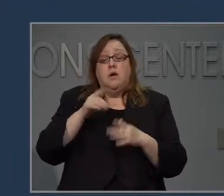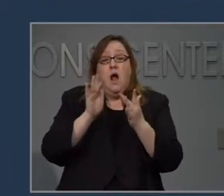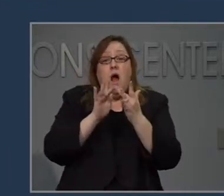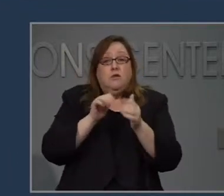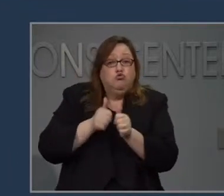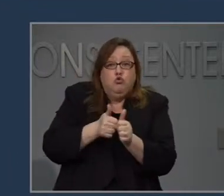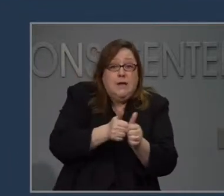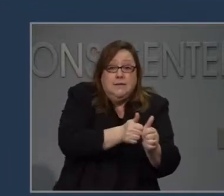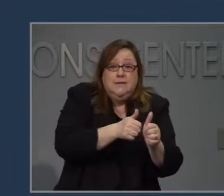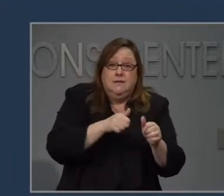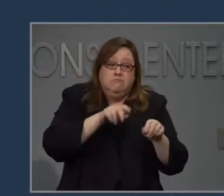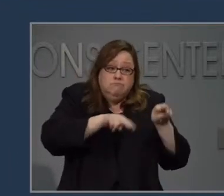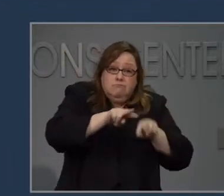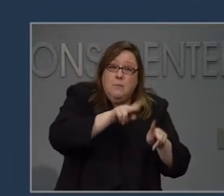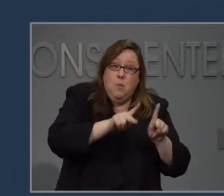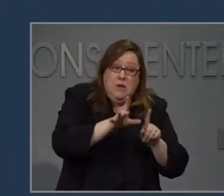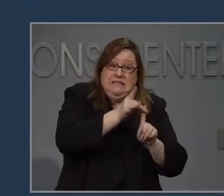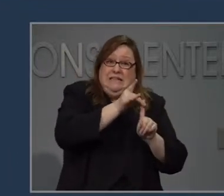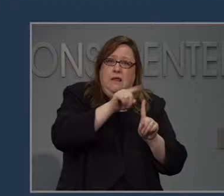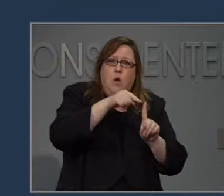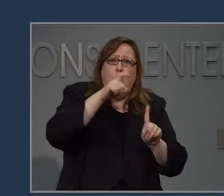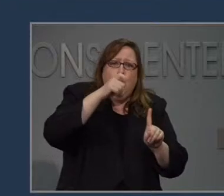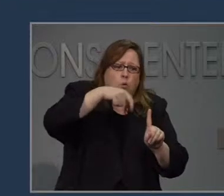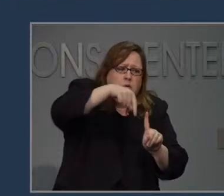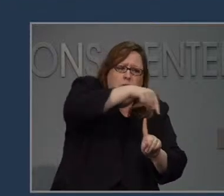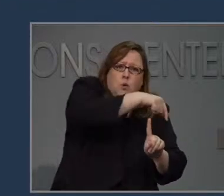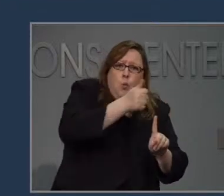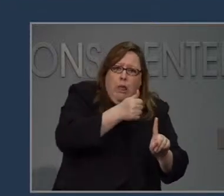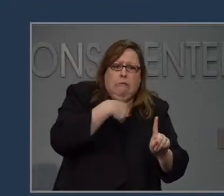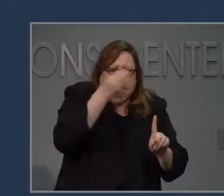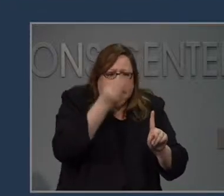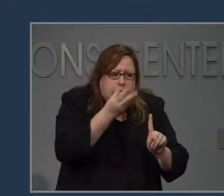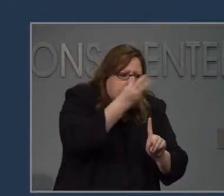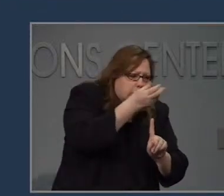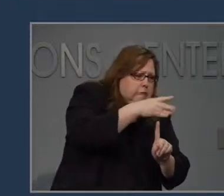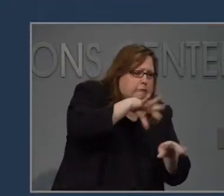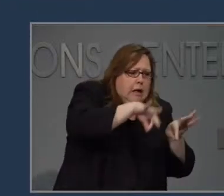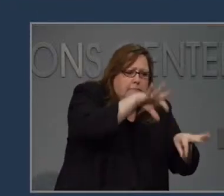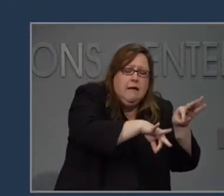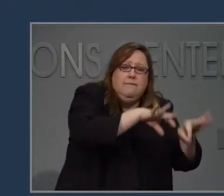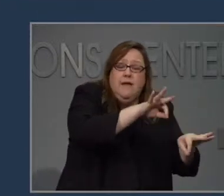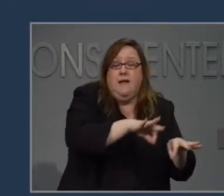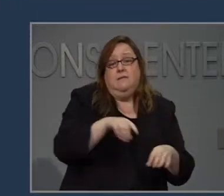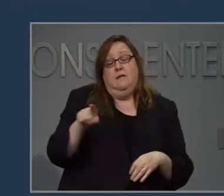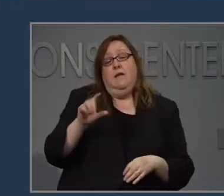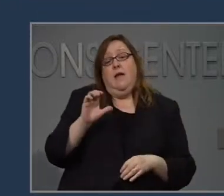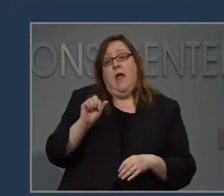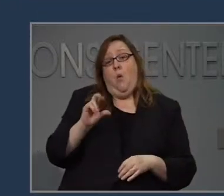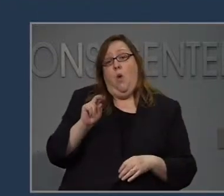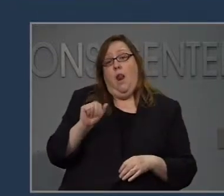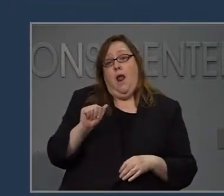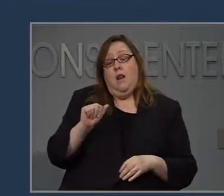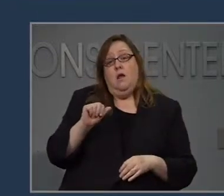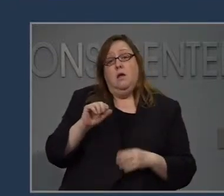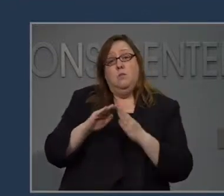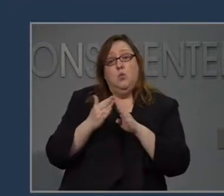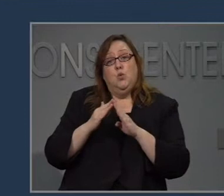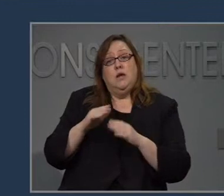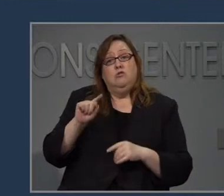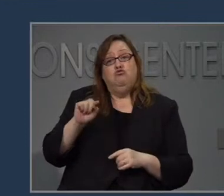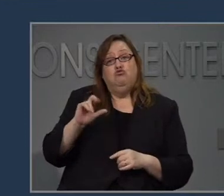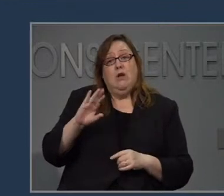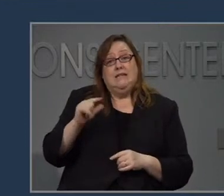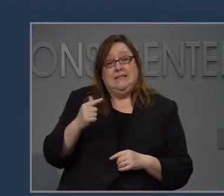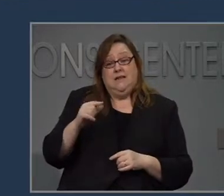it's really coming together. The Carolina Community Tracing Collaborative's already start hiring and training. And we have a